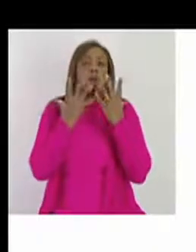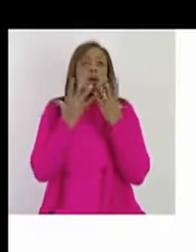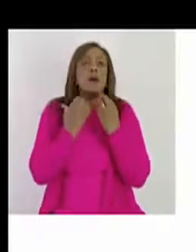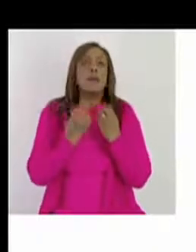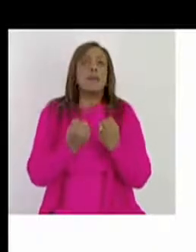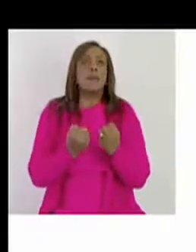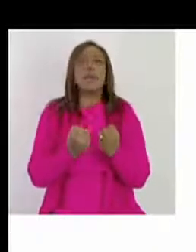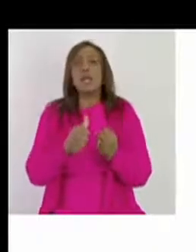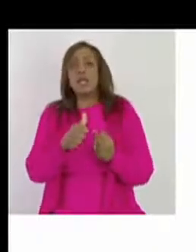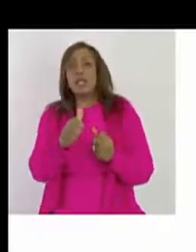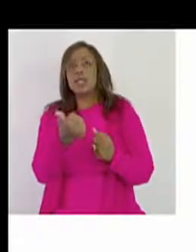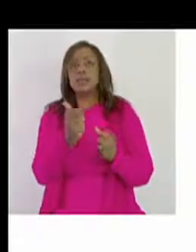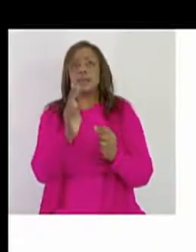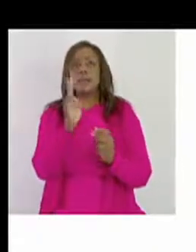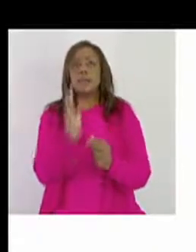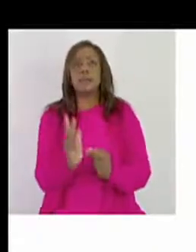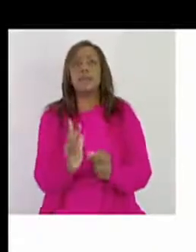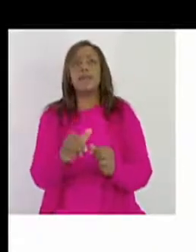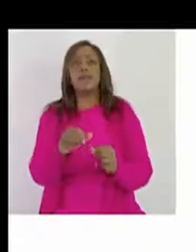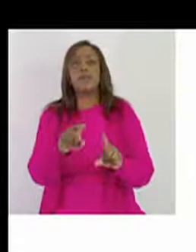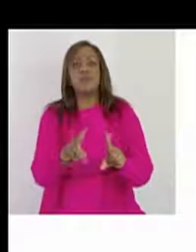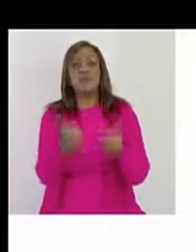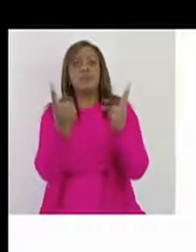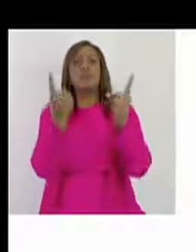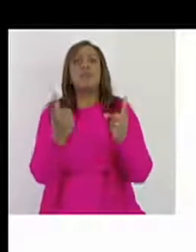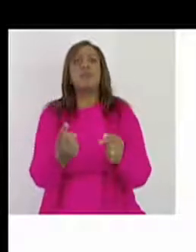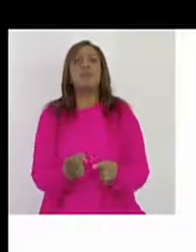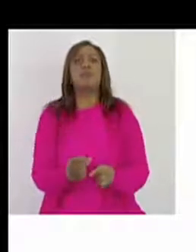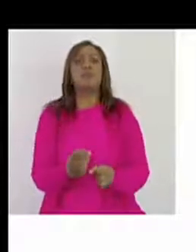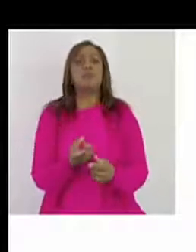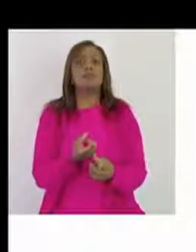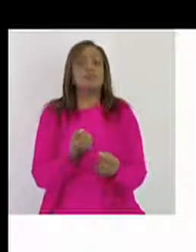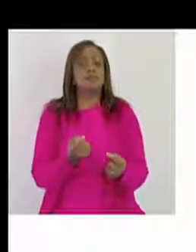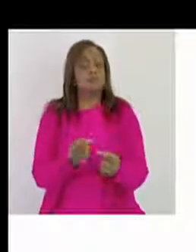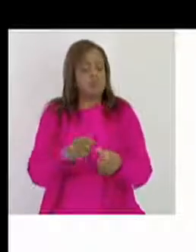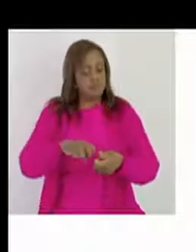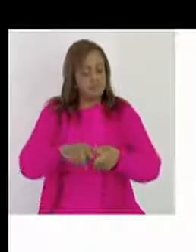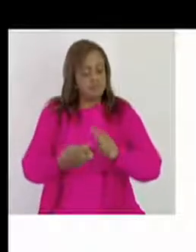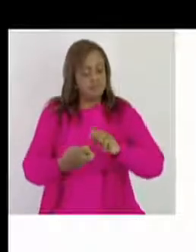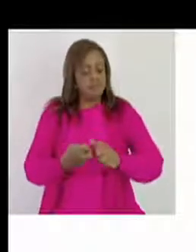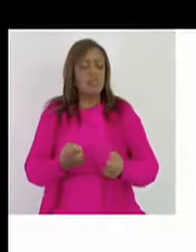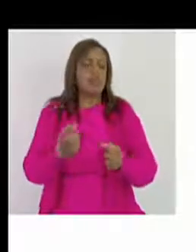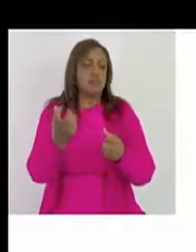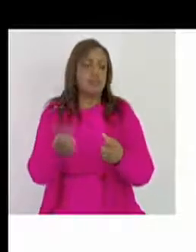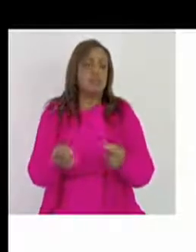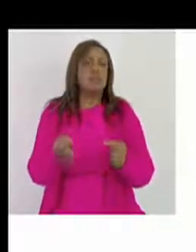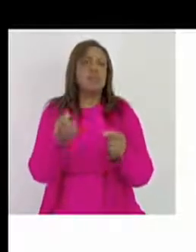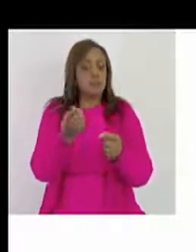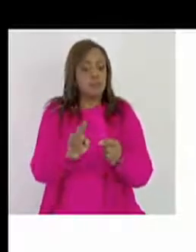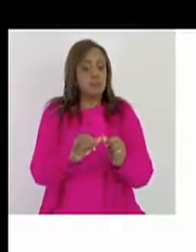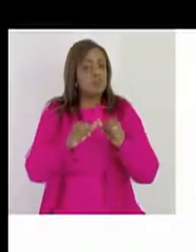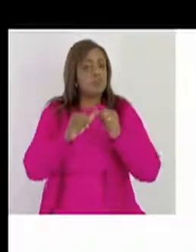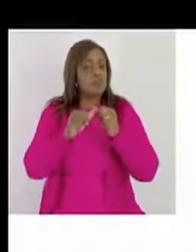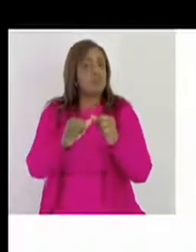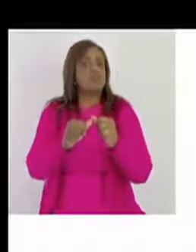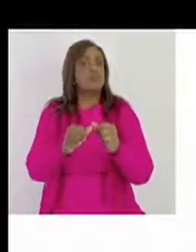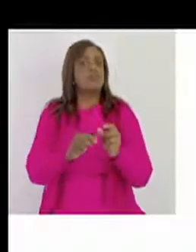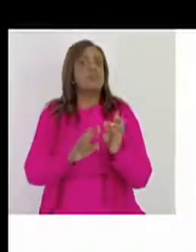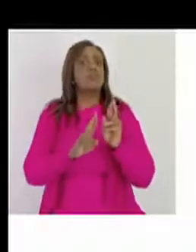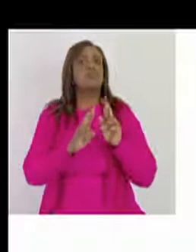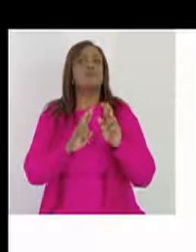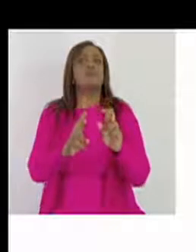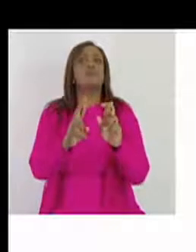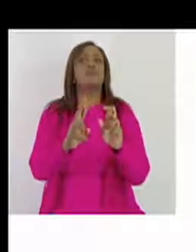something elicited by their abilities, disabilities, qualities, or achievements.